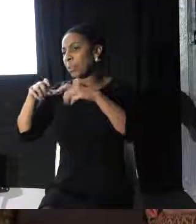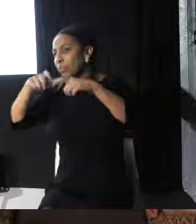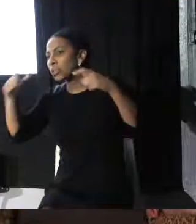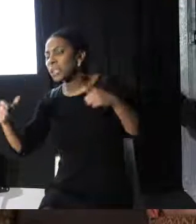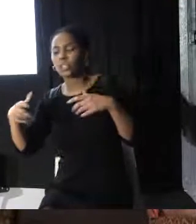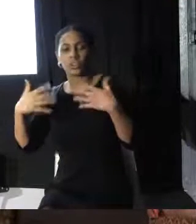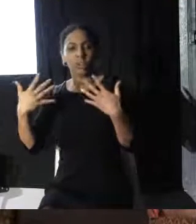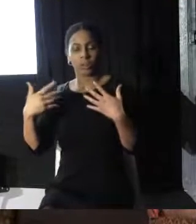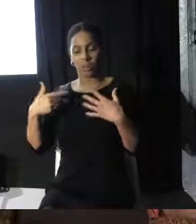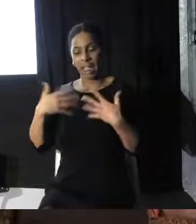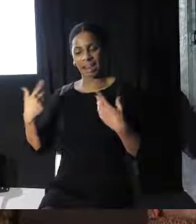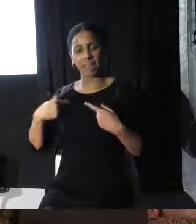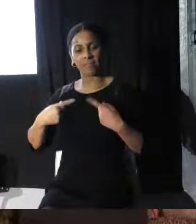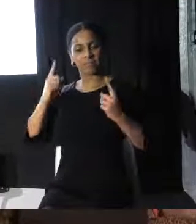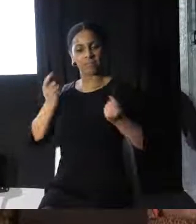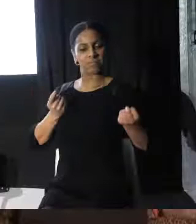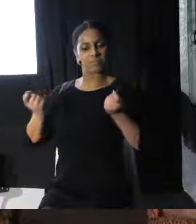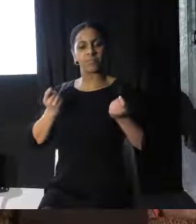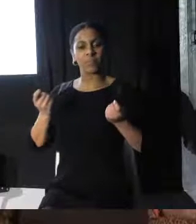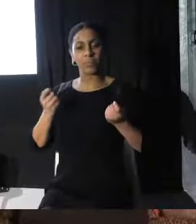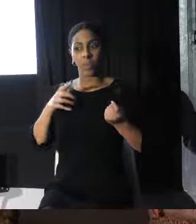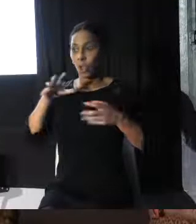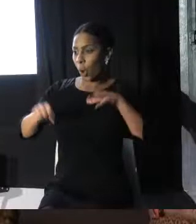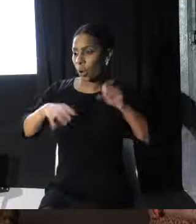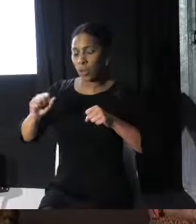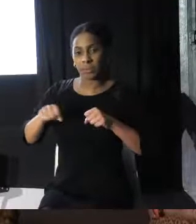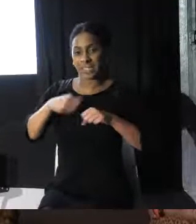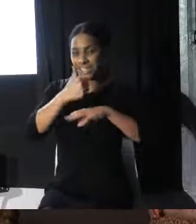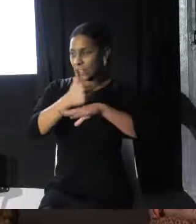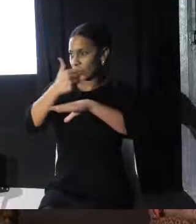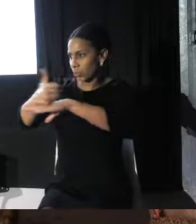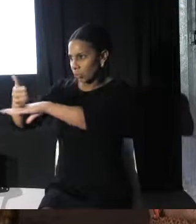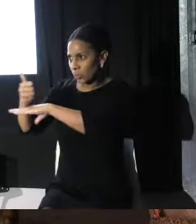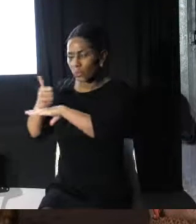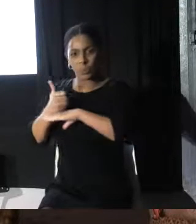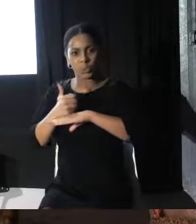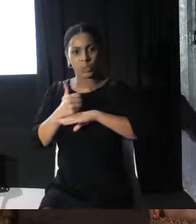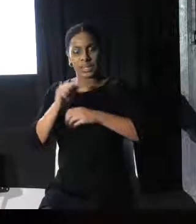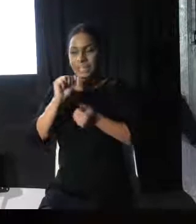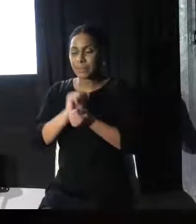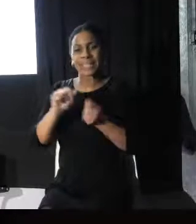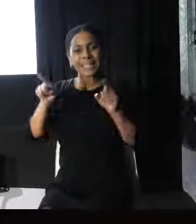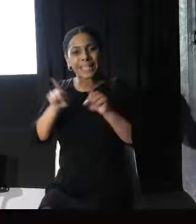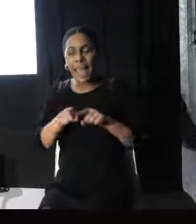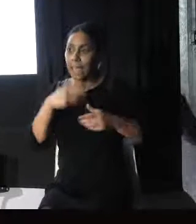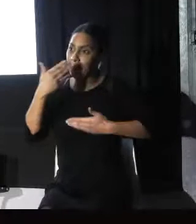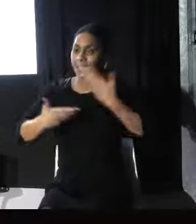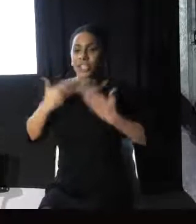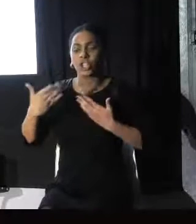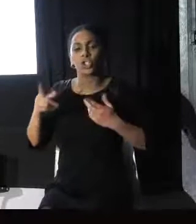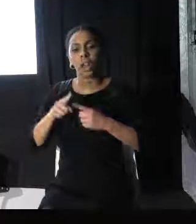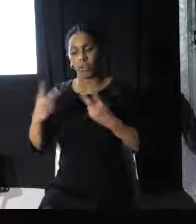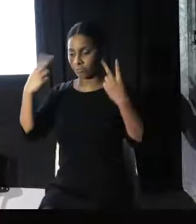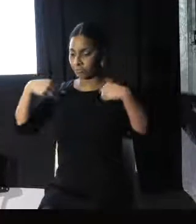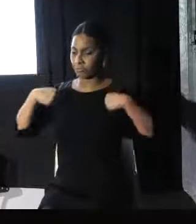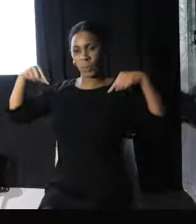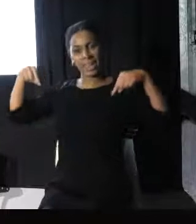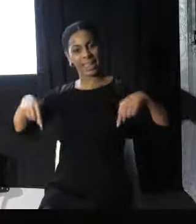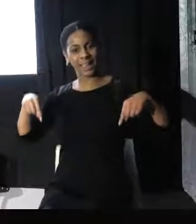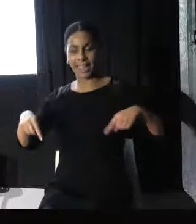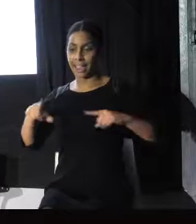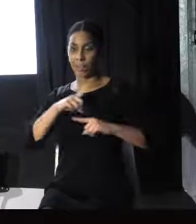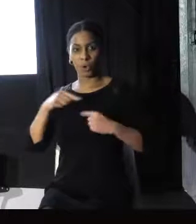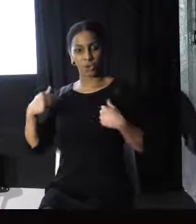that was on the colonial terrain never stopped repeating the same single message: we are here by the force of